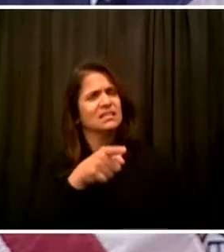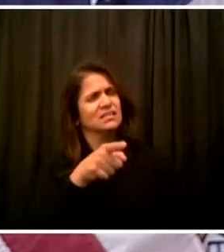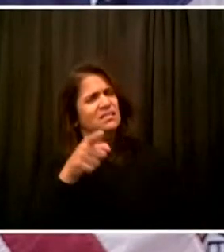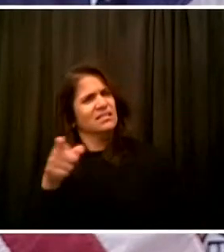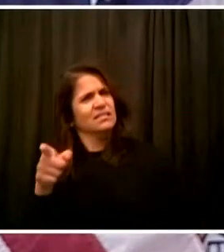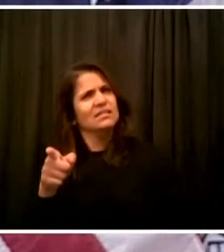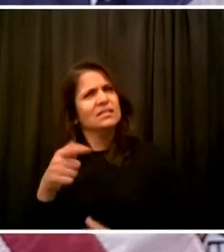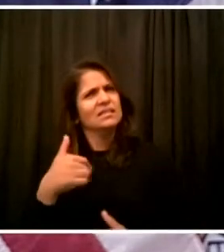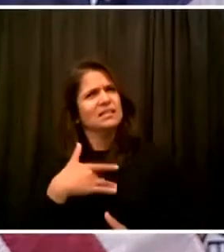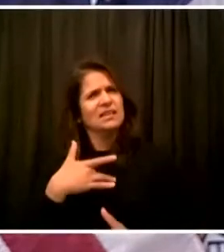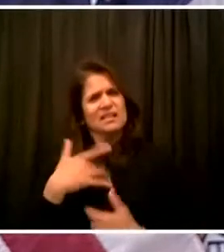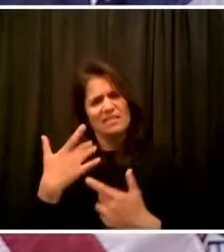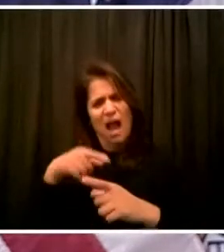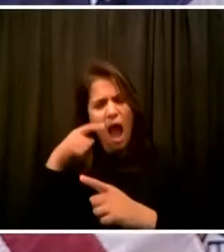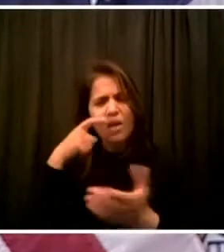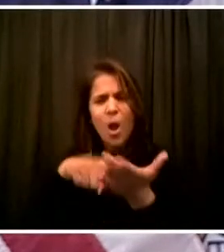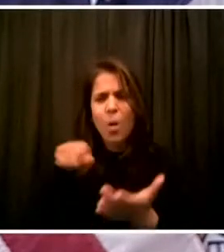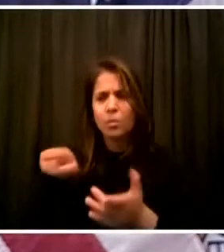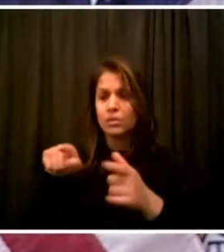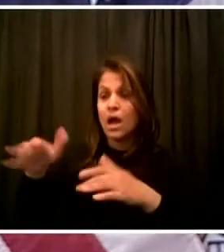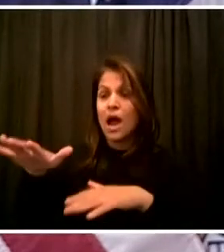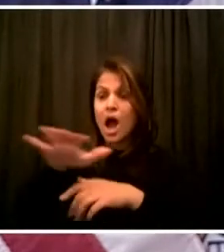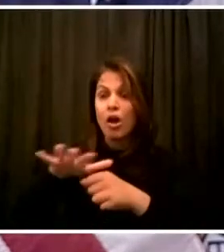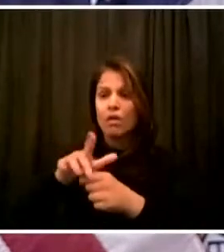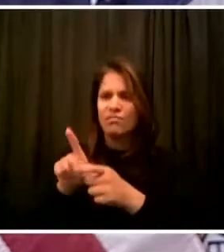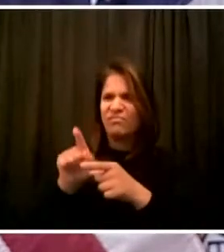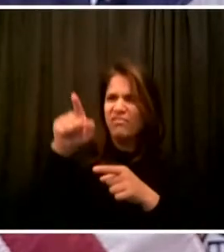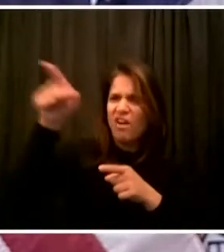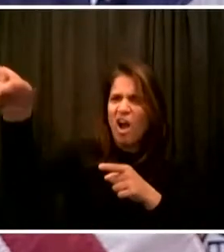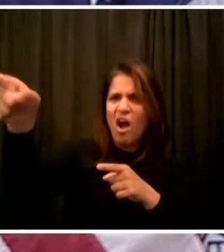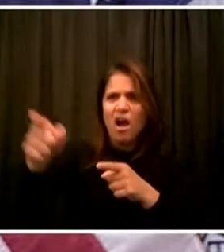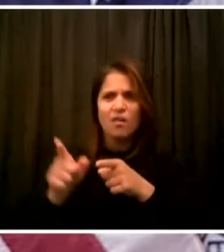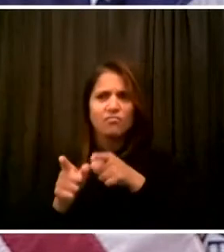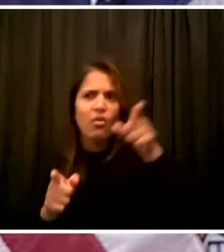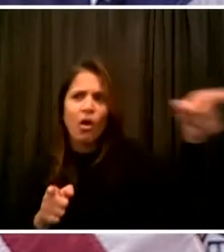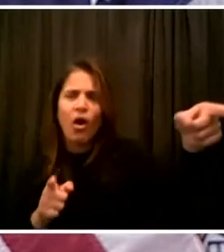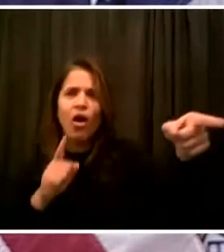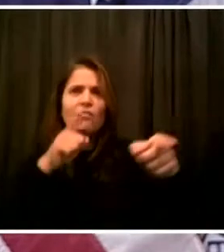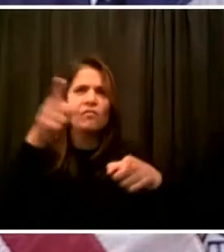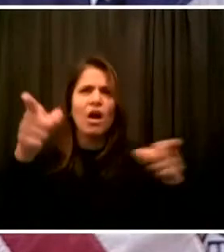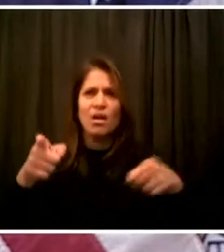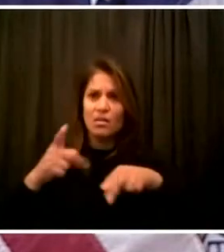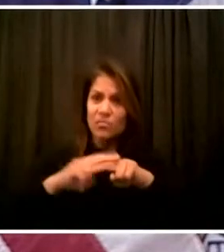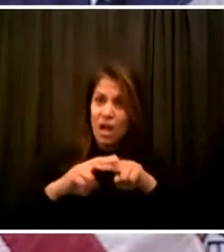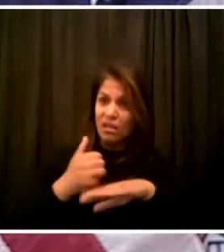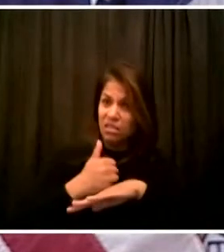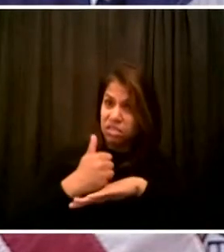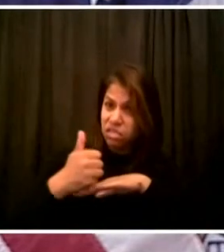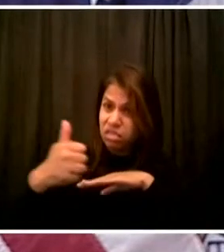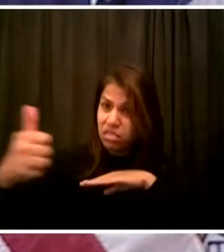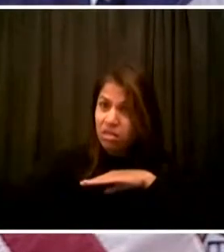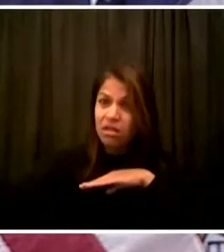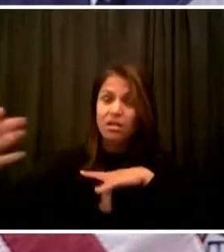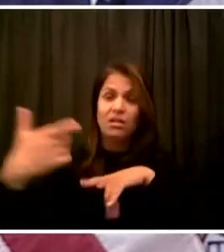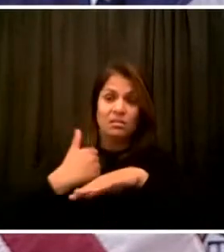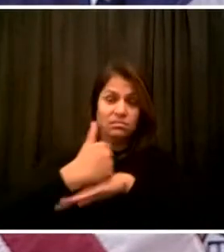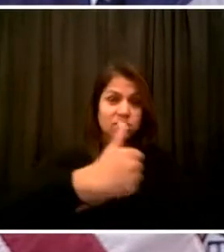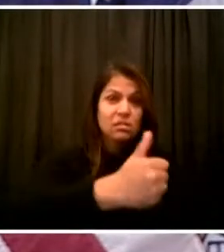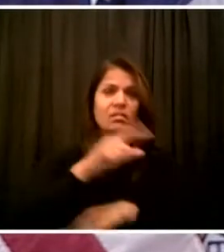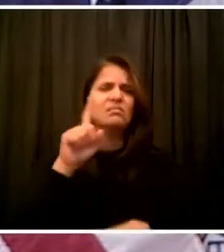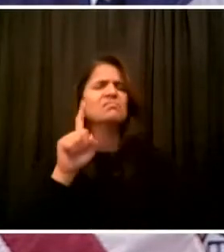get one? My second question is, on behalf of my colleague Melissa Russo, Are you satisfied with the job that your